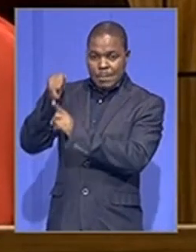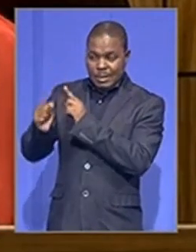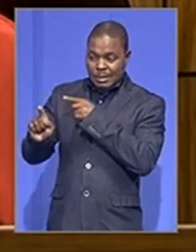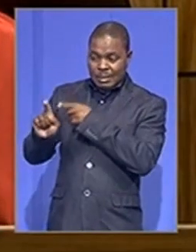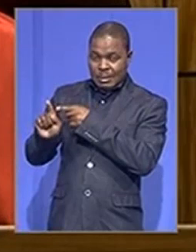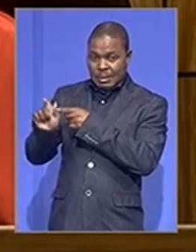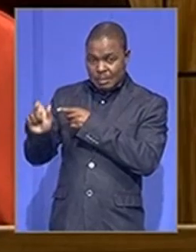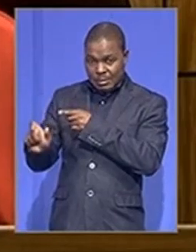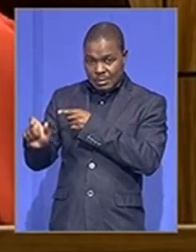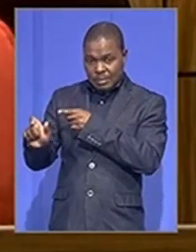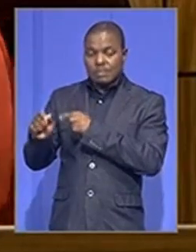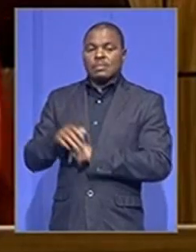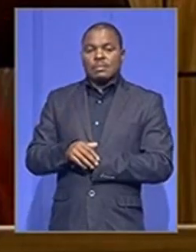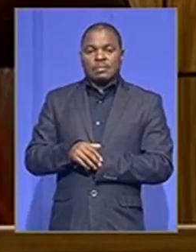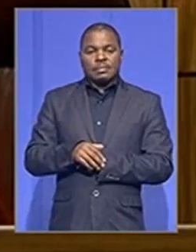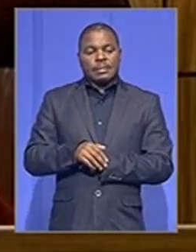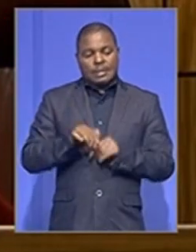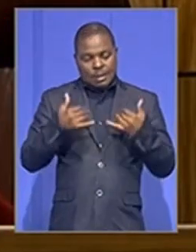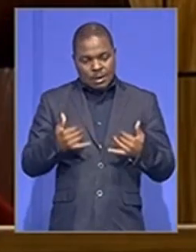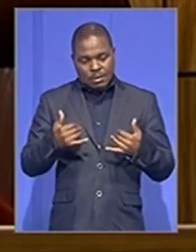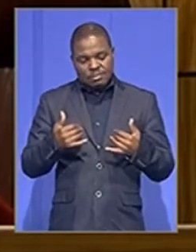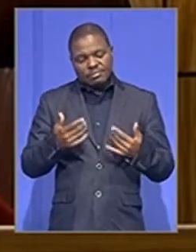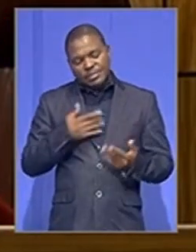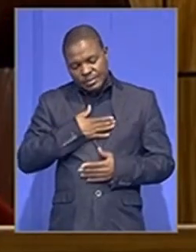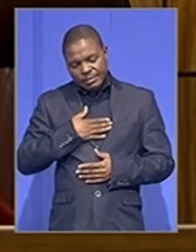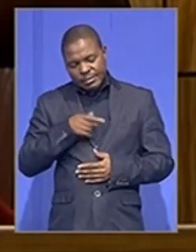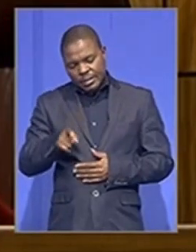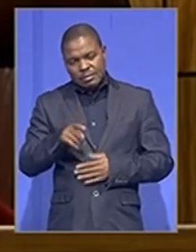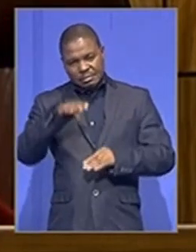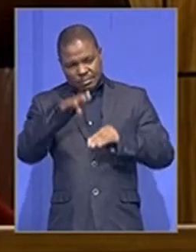the deceased, it